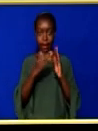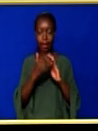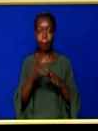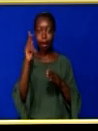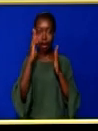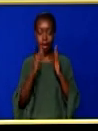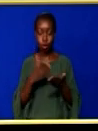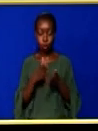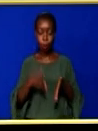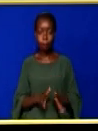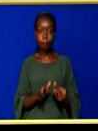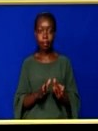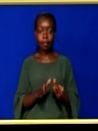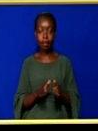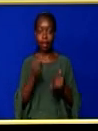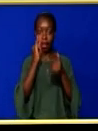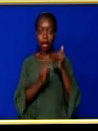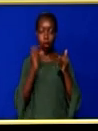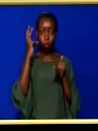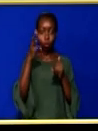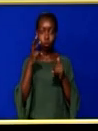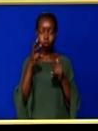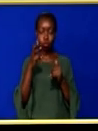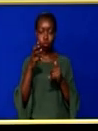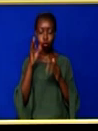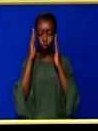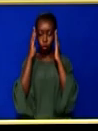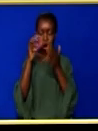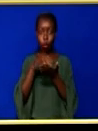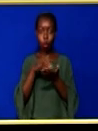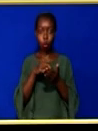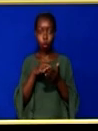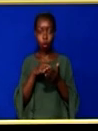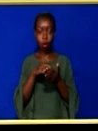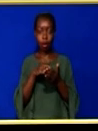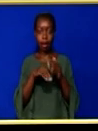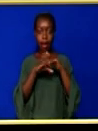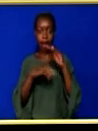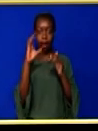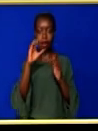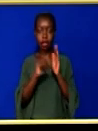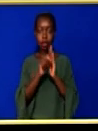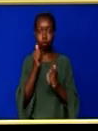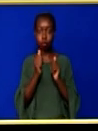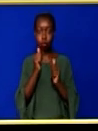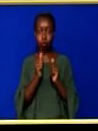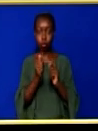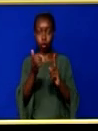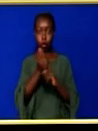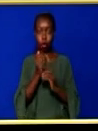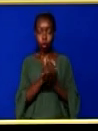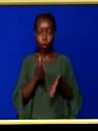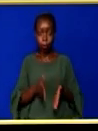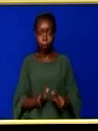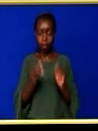then finally, we'll clear by looking at our conditions under which citizenship that was acquired through birth can be